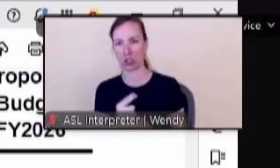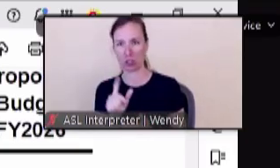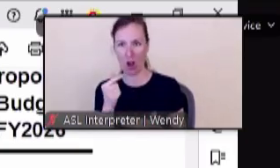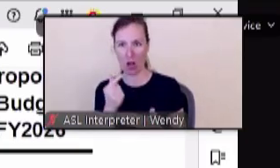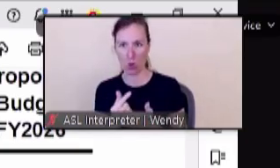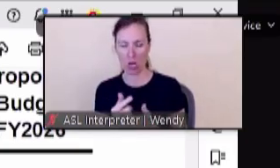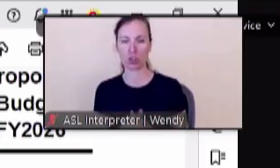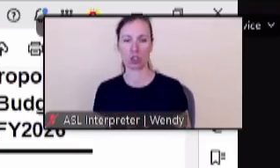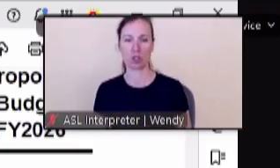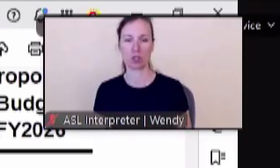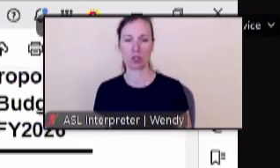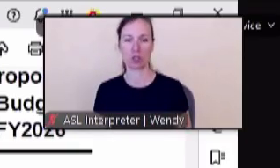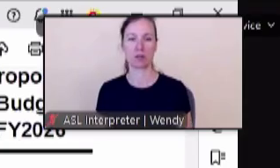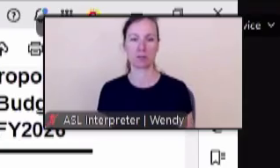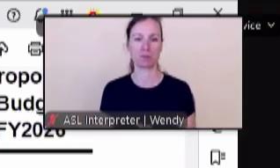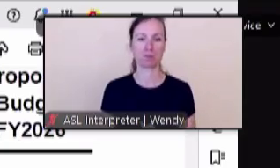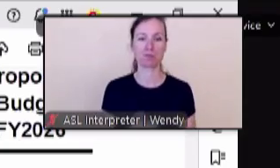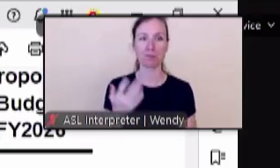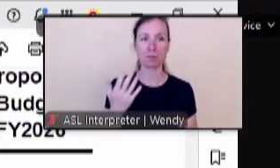Insurance.